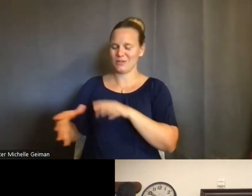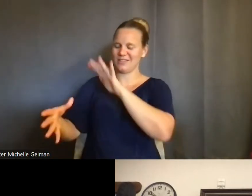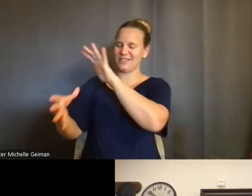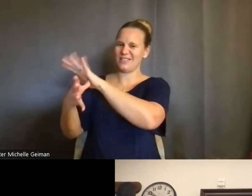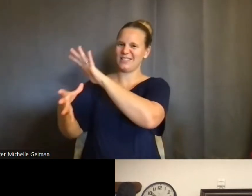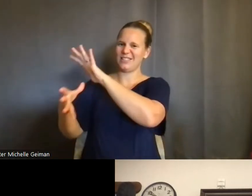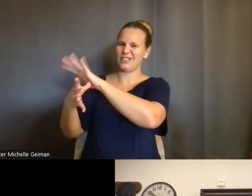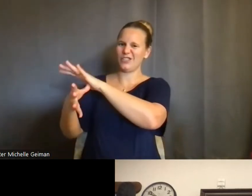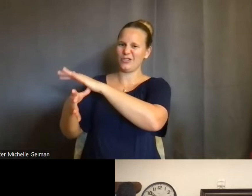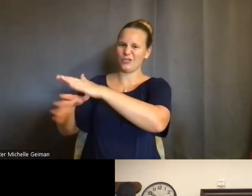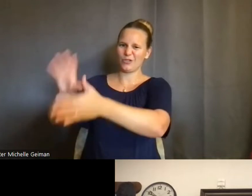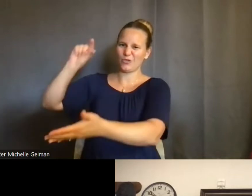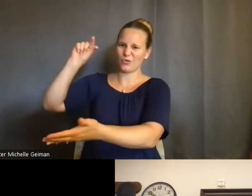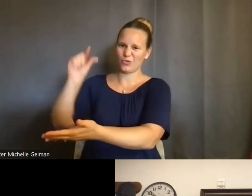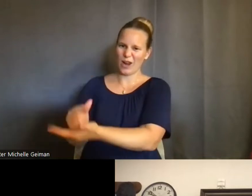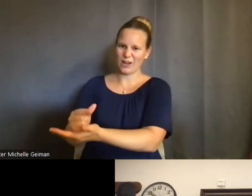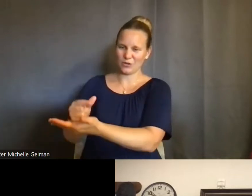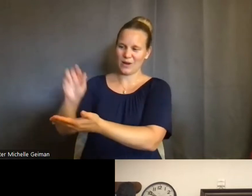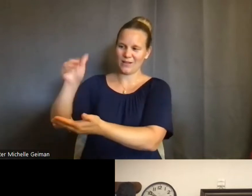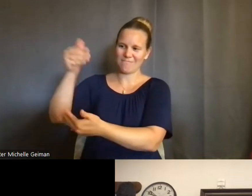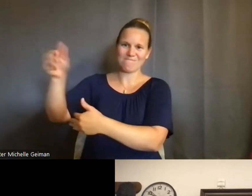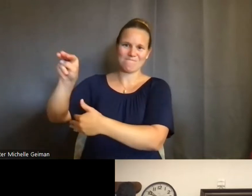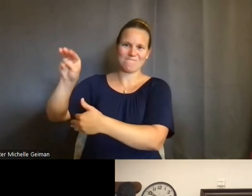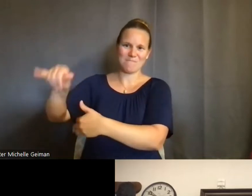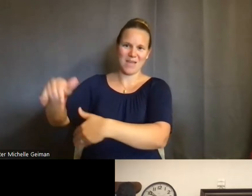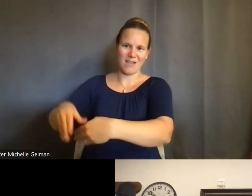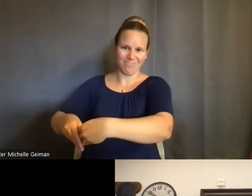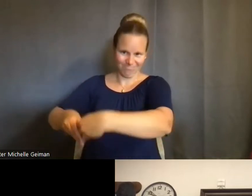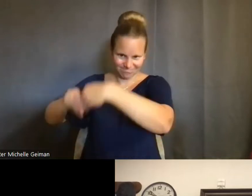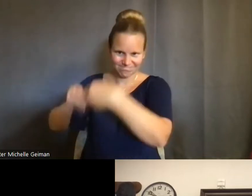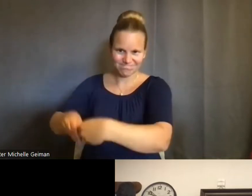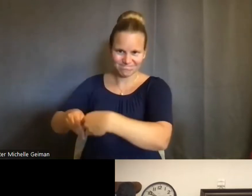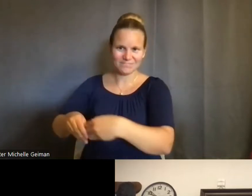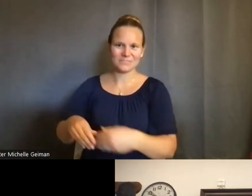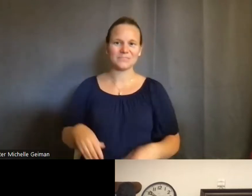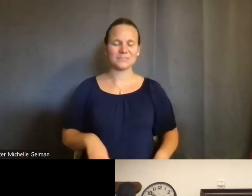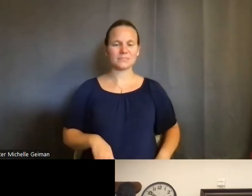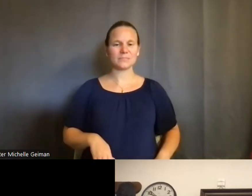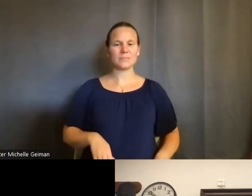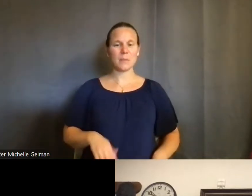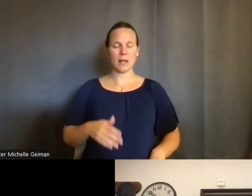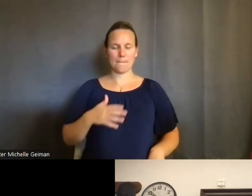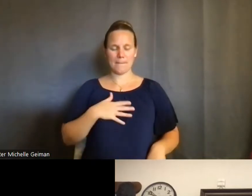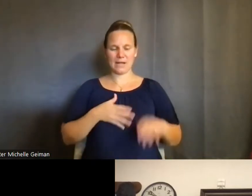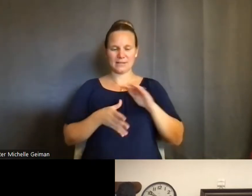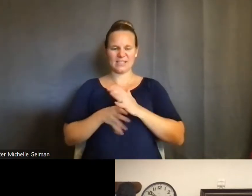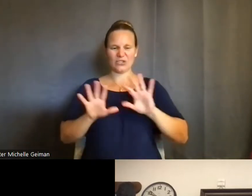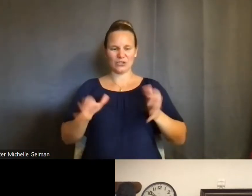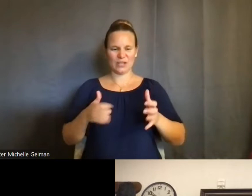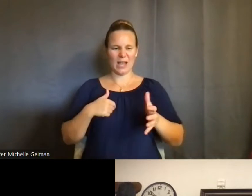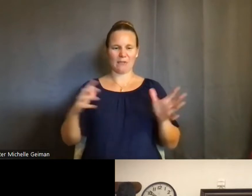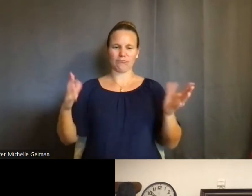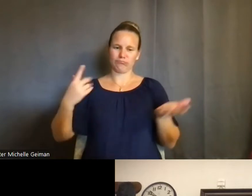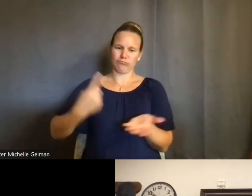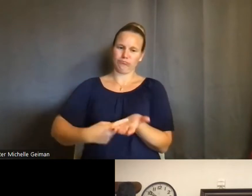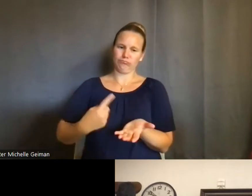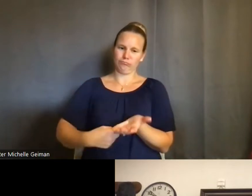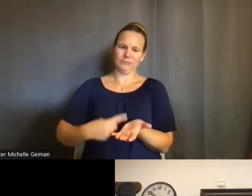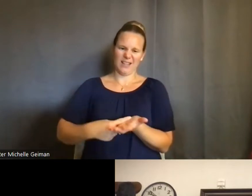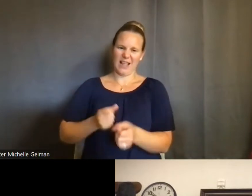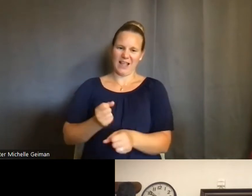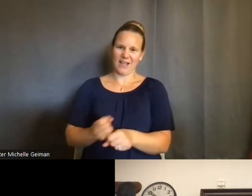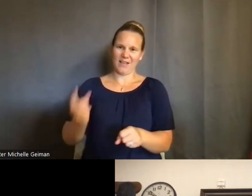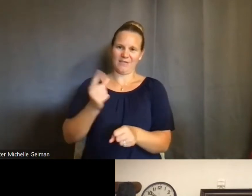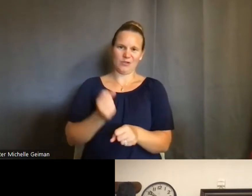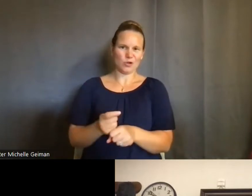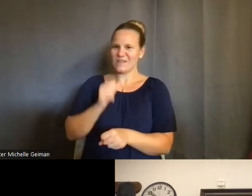May. Because I tell our seniors, I meet with them in the beginning of every school year, and I tell them, it's not just